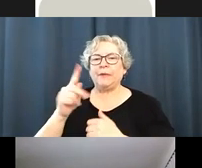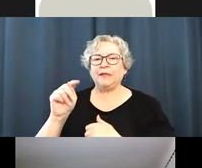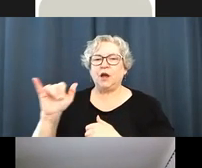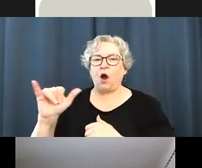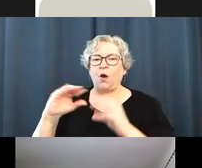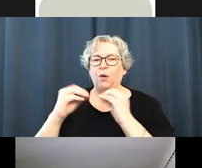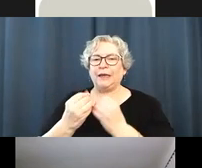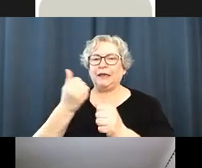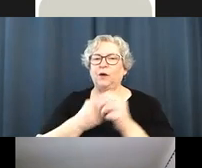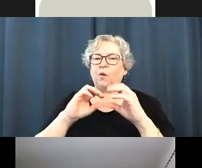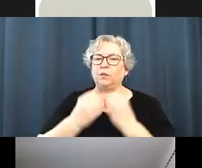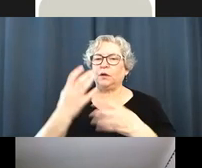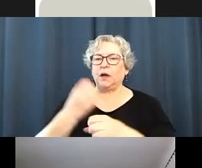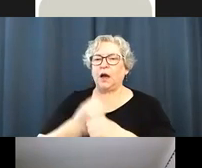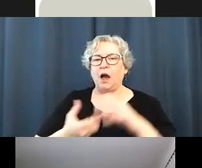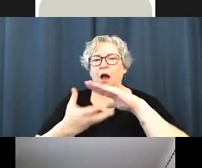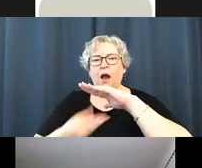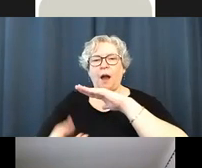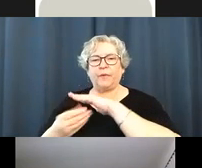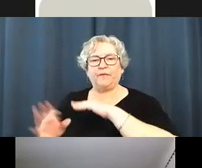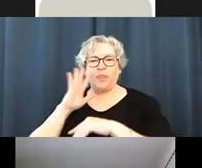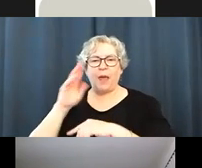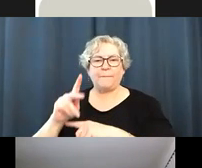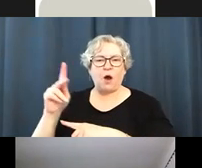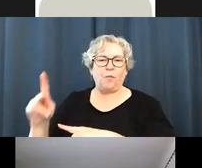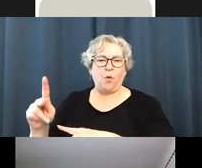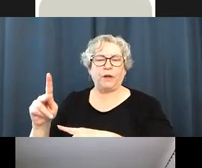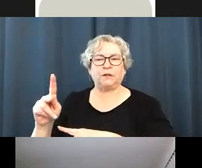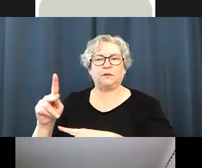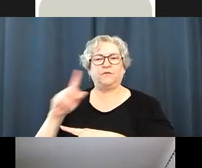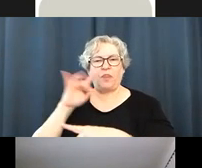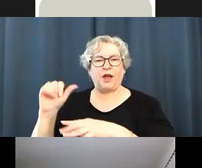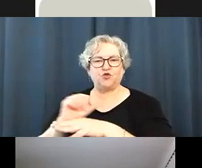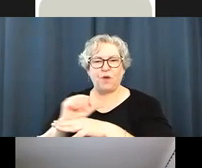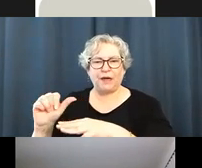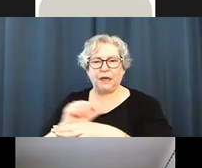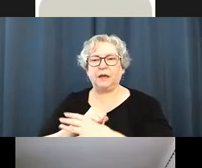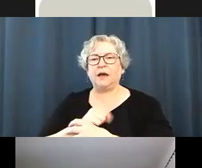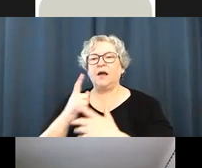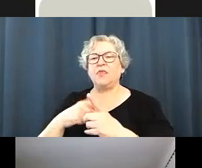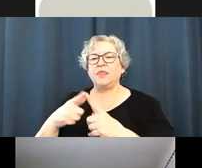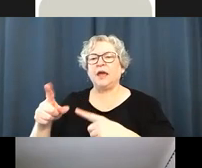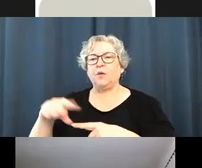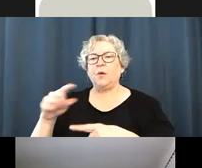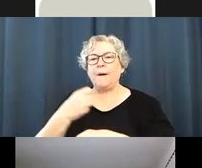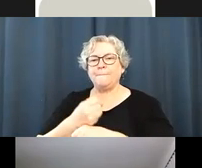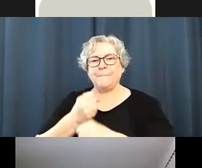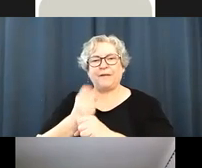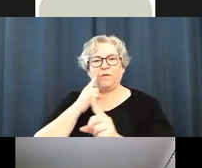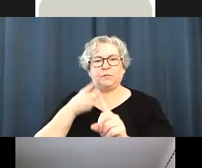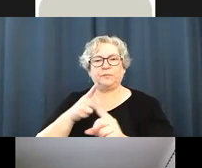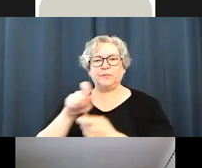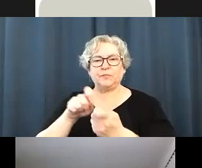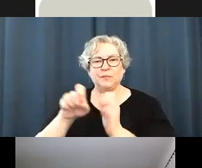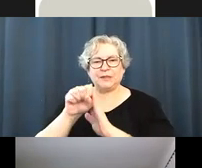organization, each organization received a copy of the PowerPoint presentation of the trainings. And those were made state specific,